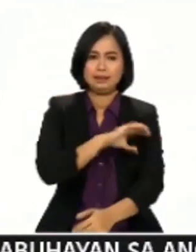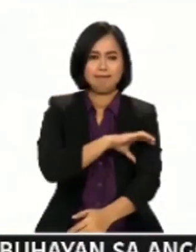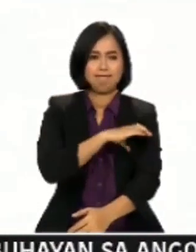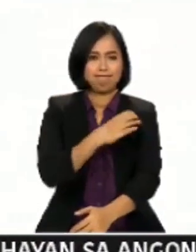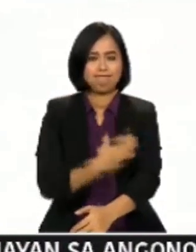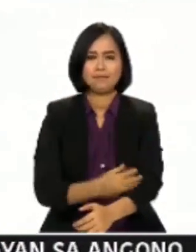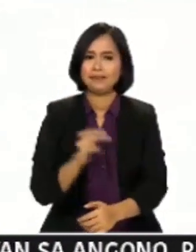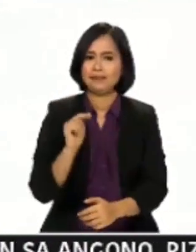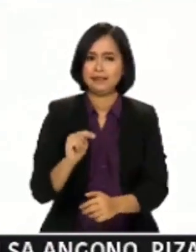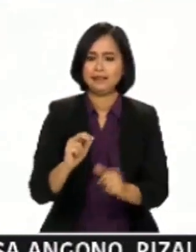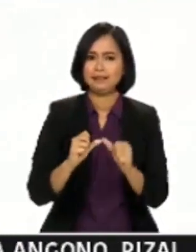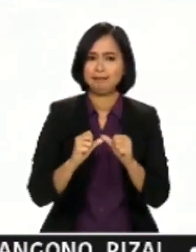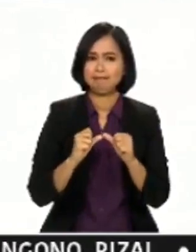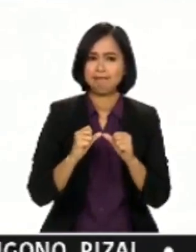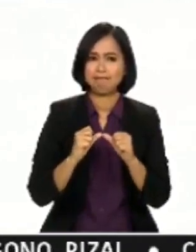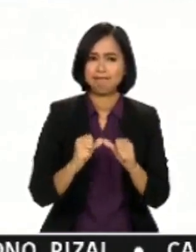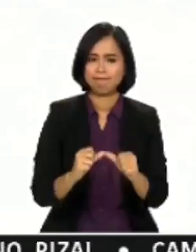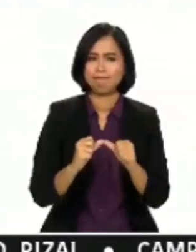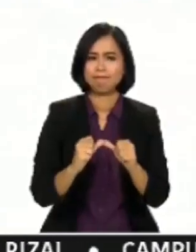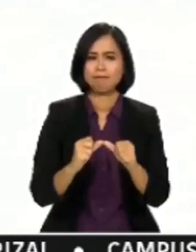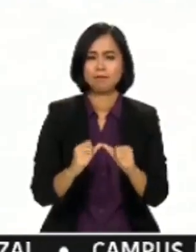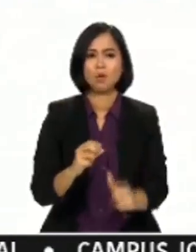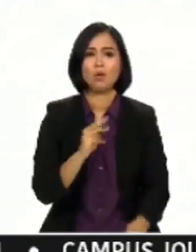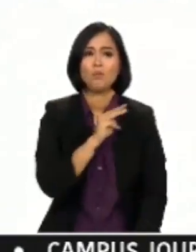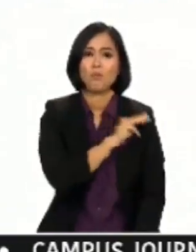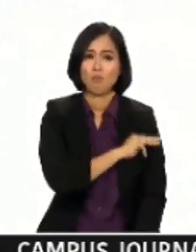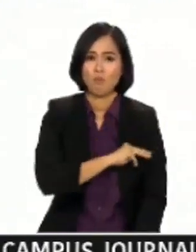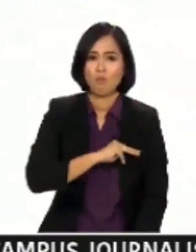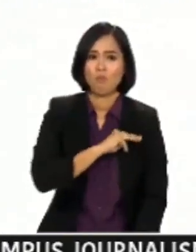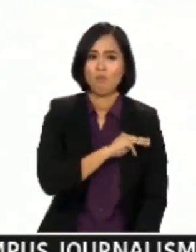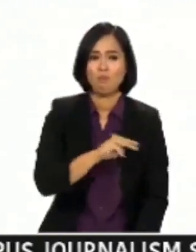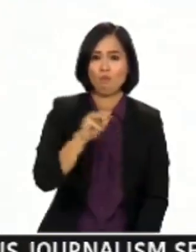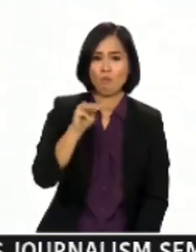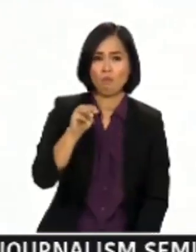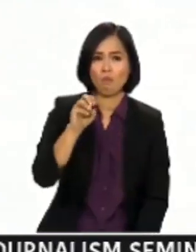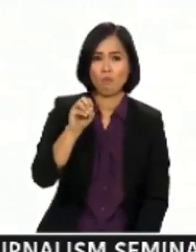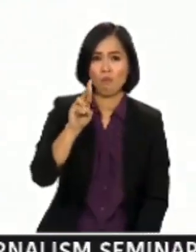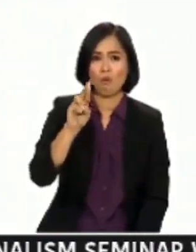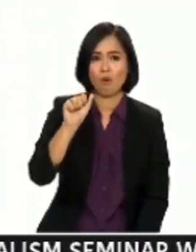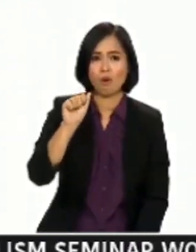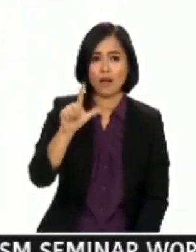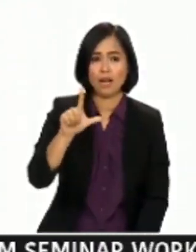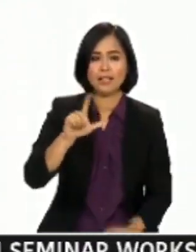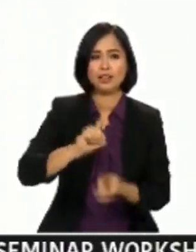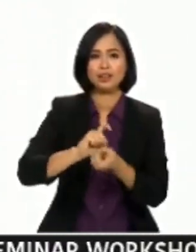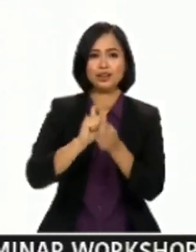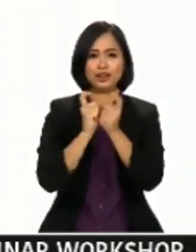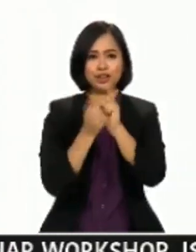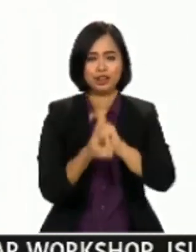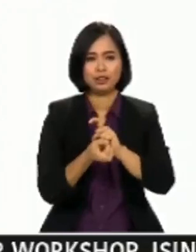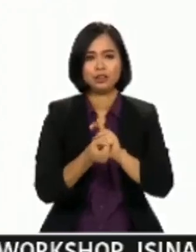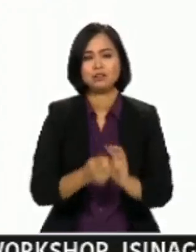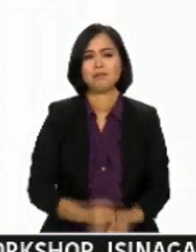sustain our moral recovery initiatives. Years